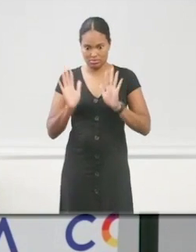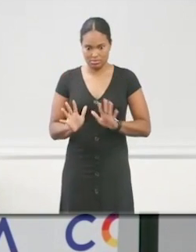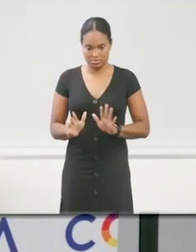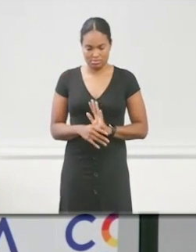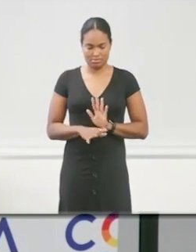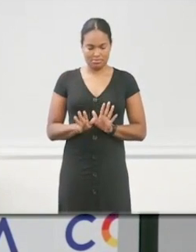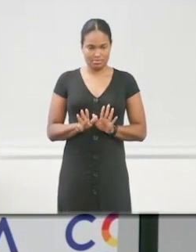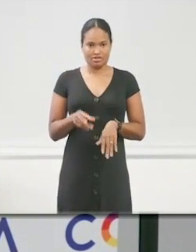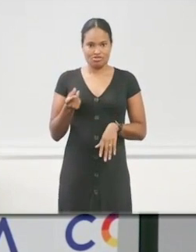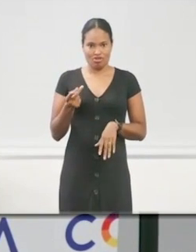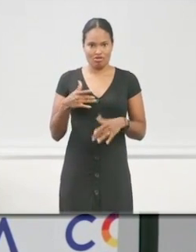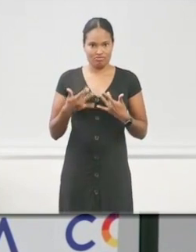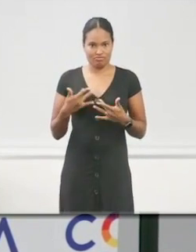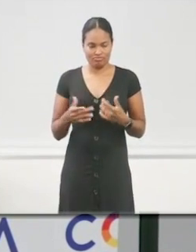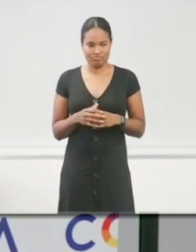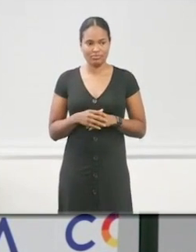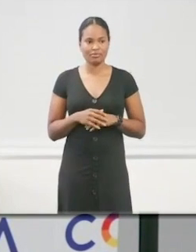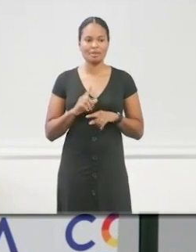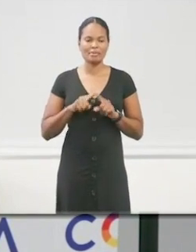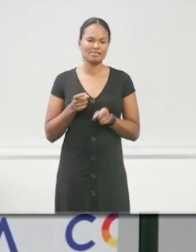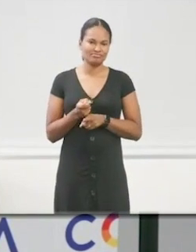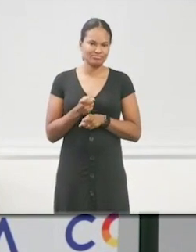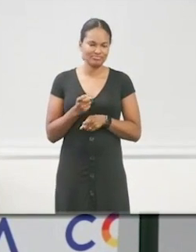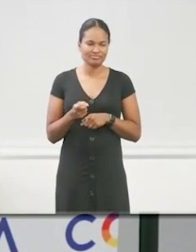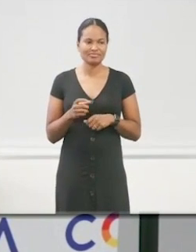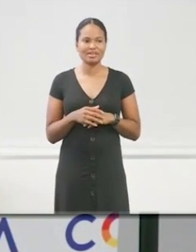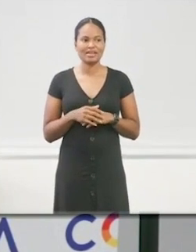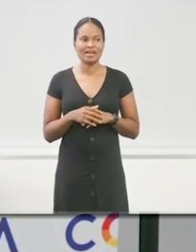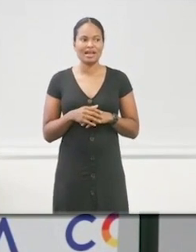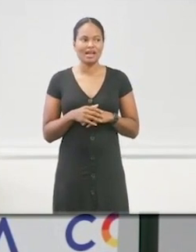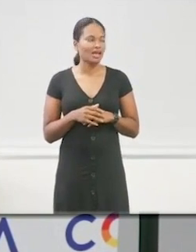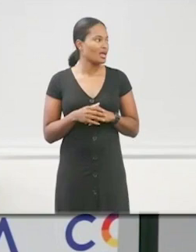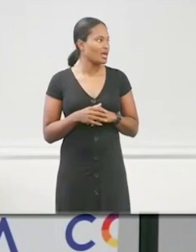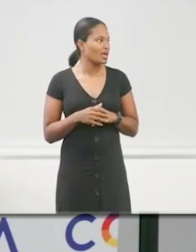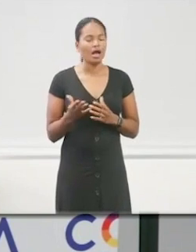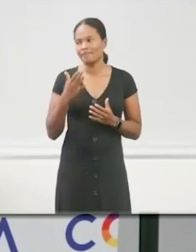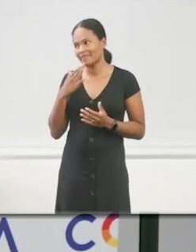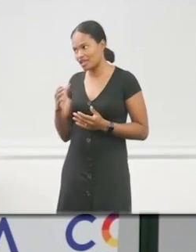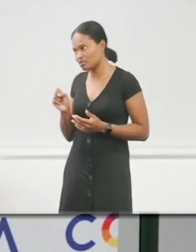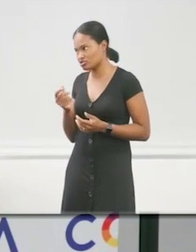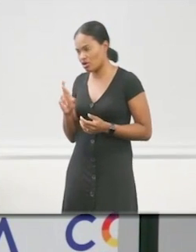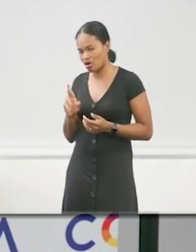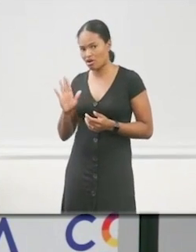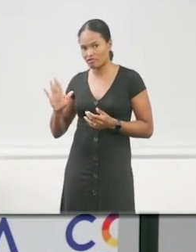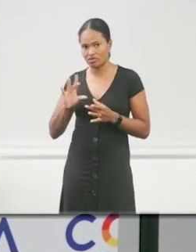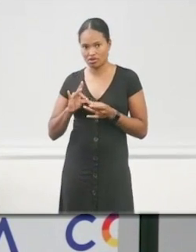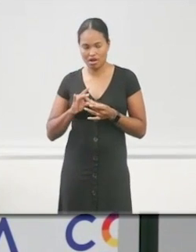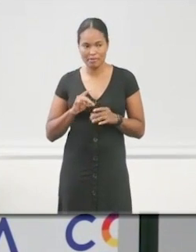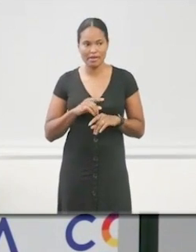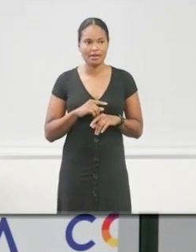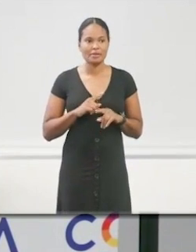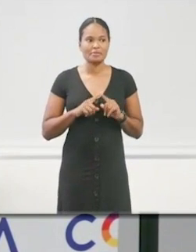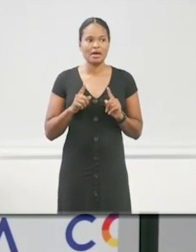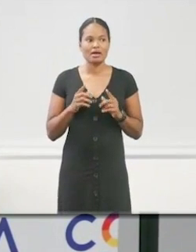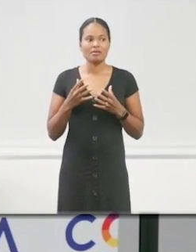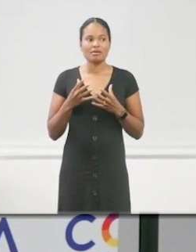But all kidding aside, one of the things that, thank you, Shar, for that. And I think a lot of